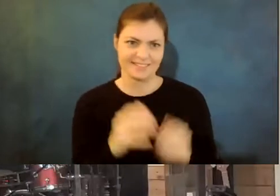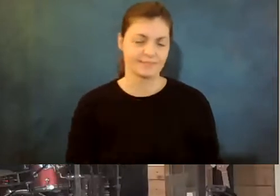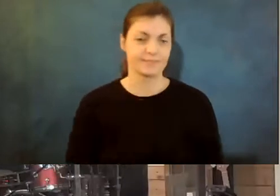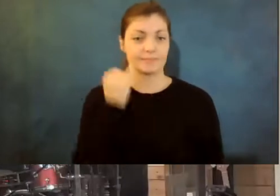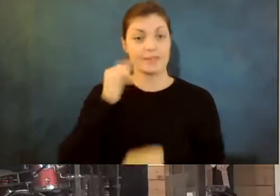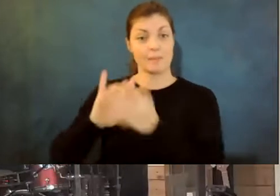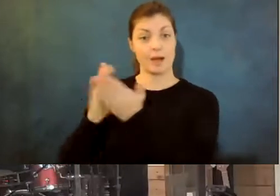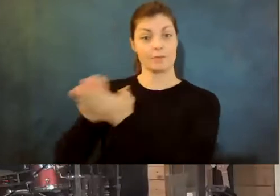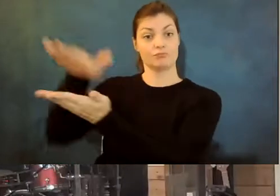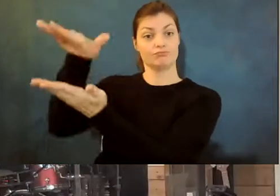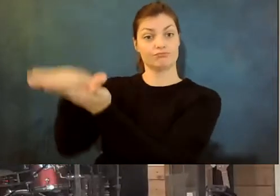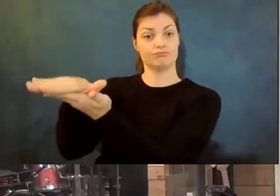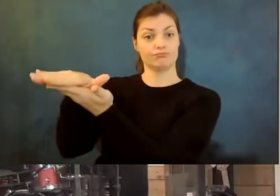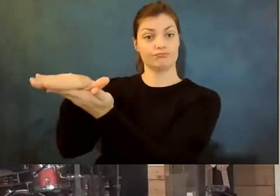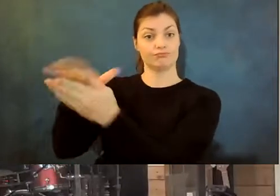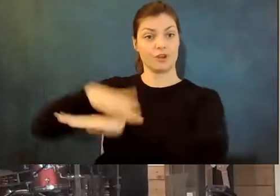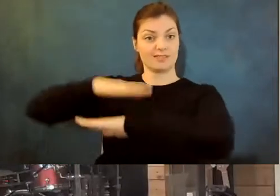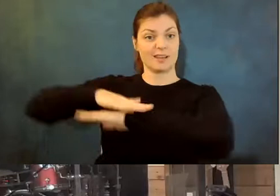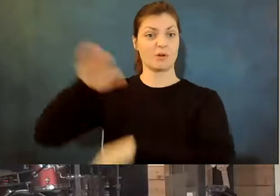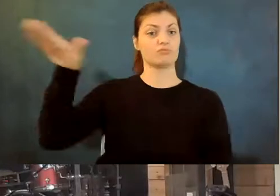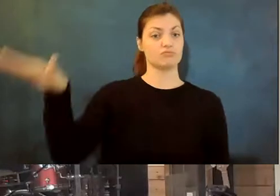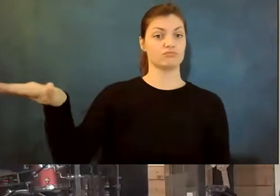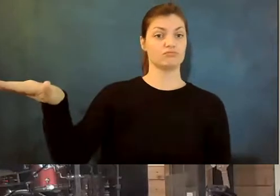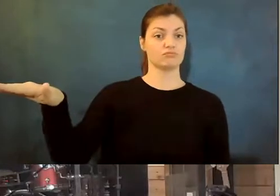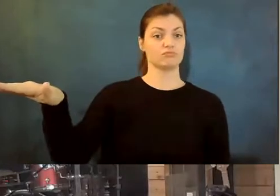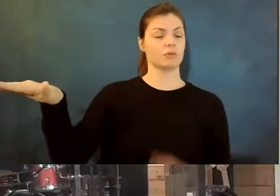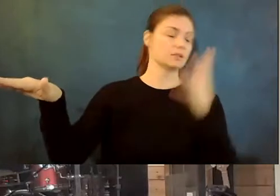on your dresser and you lay your hand on it when you sleep, it'll just come through.